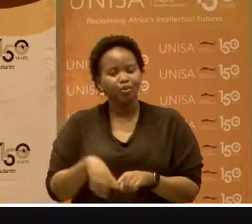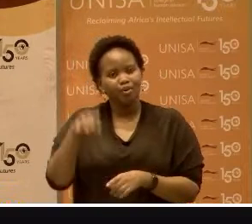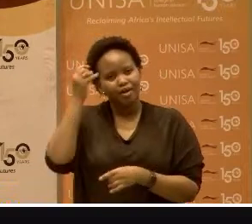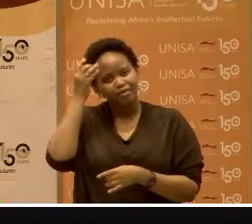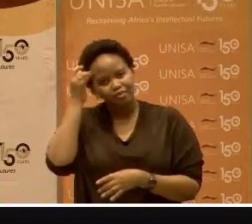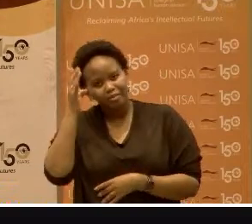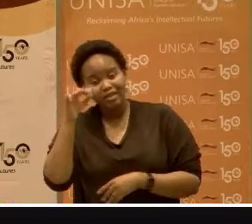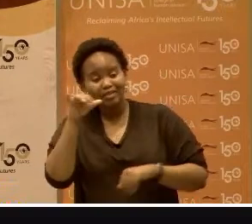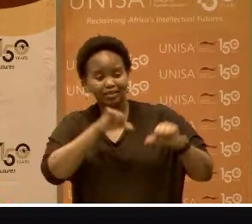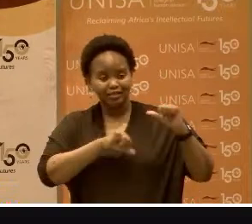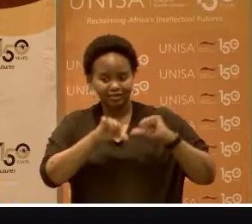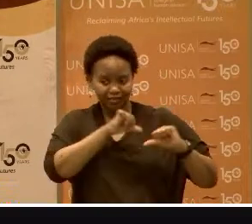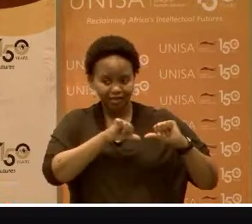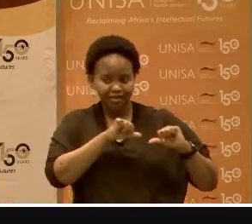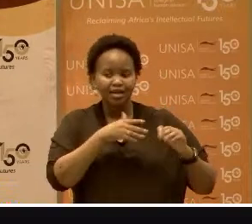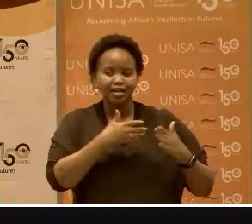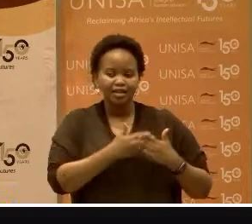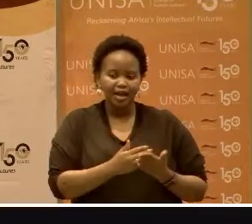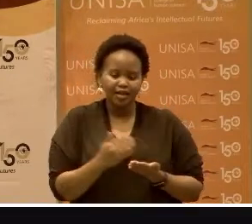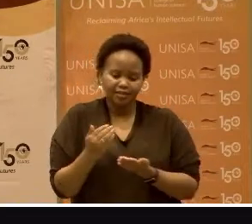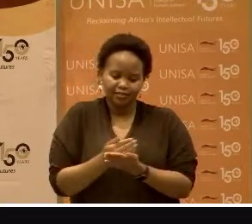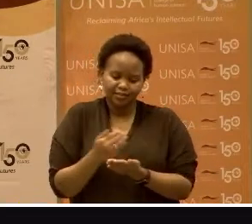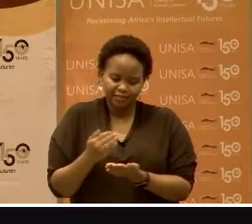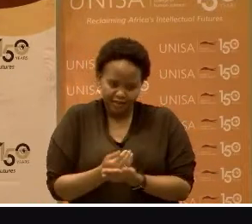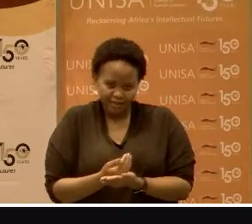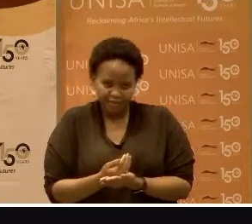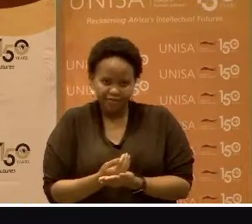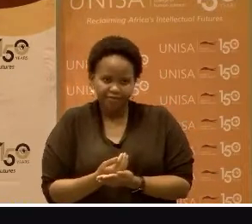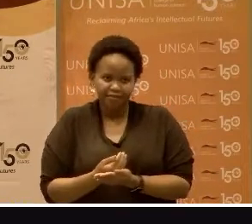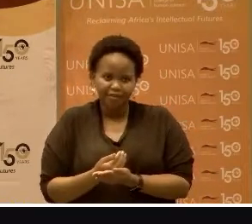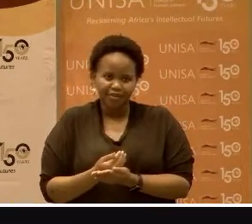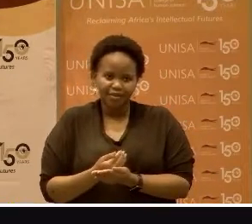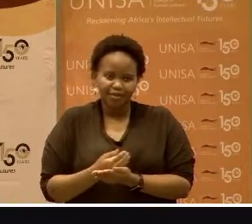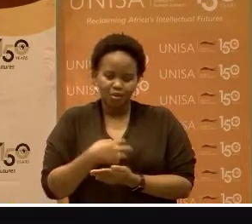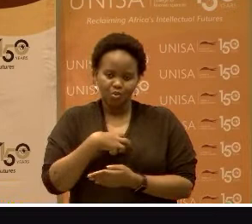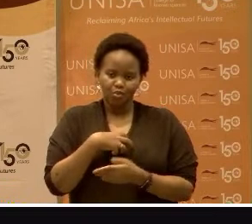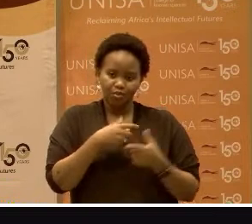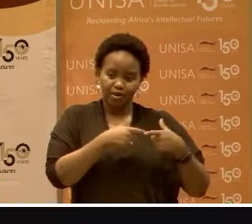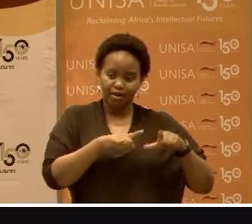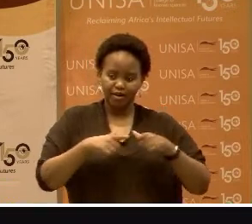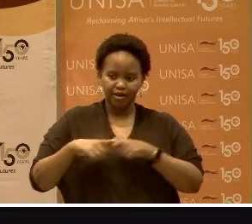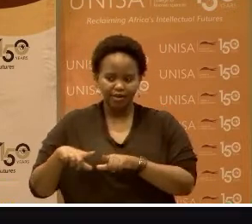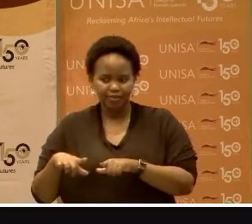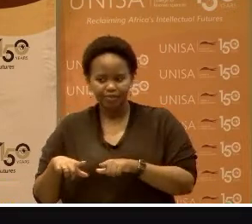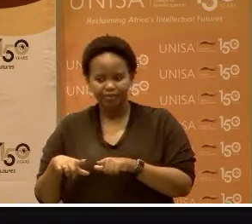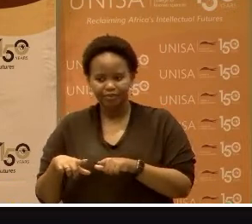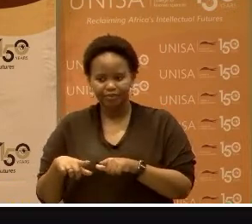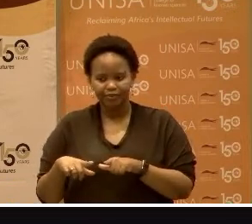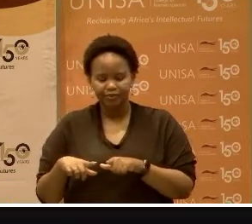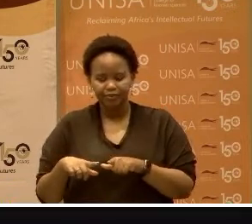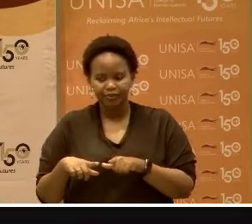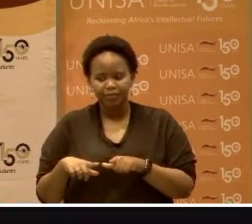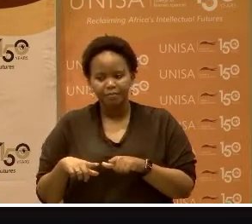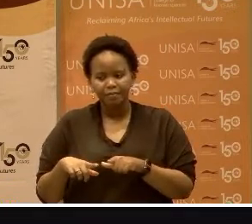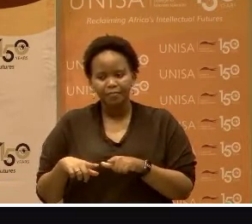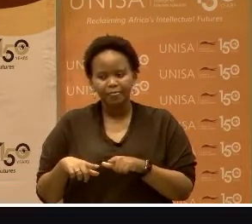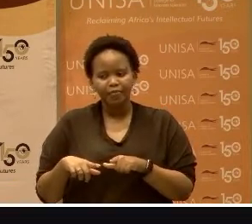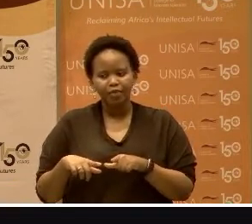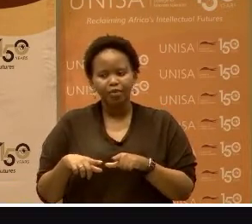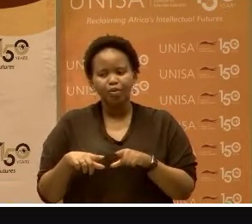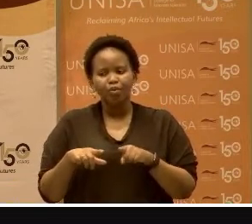preserving the indigenous languages. Conclusively, indigenous languages have evolved over millennia into a huge